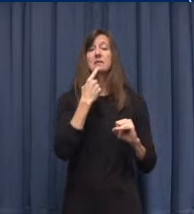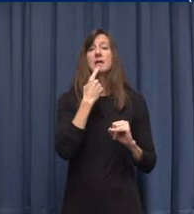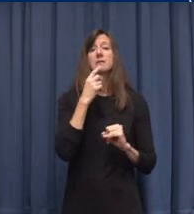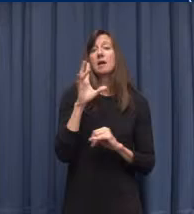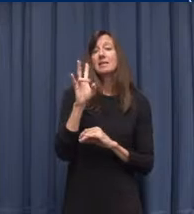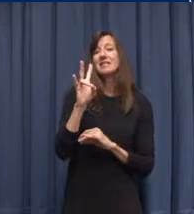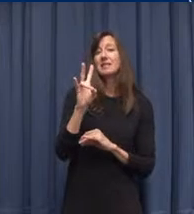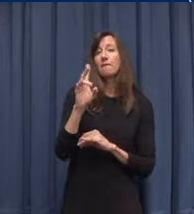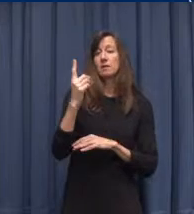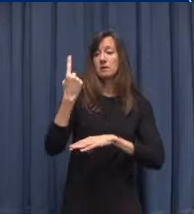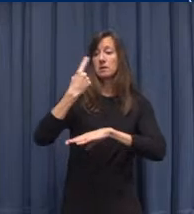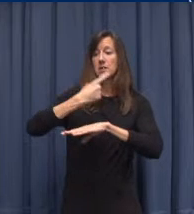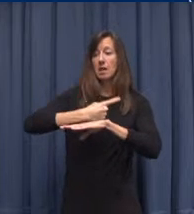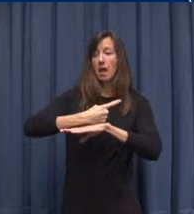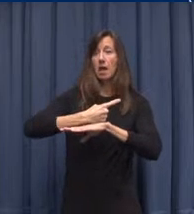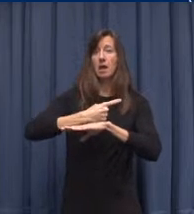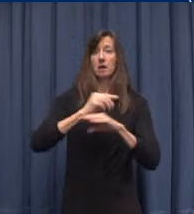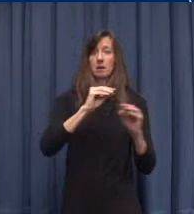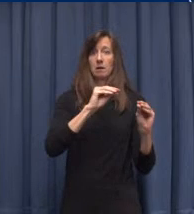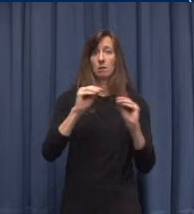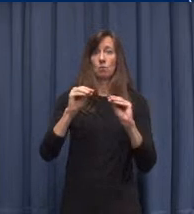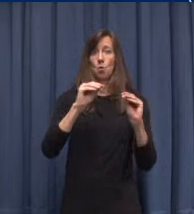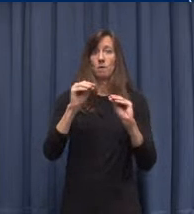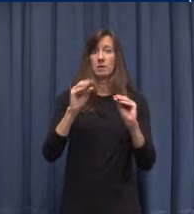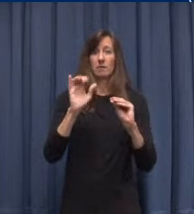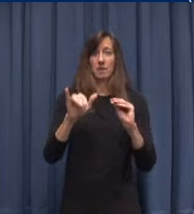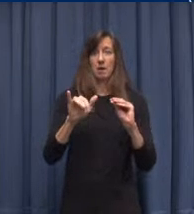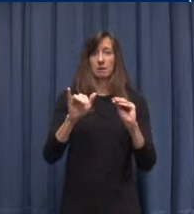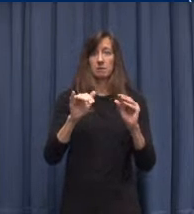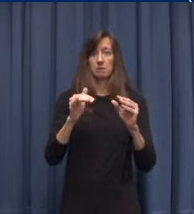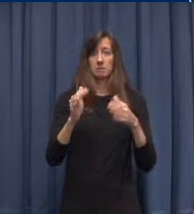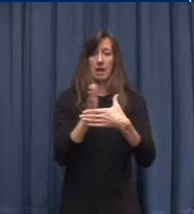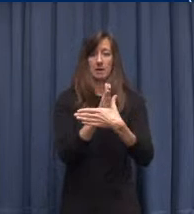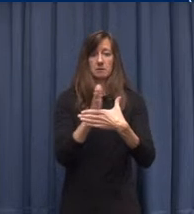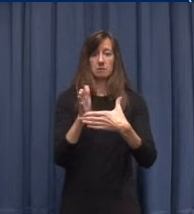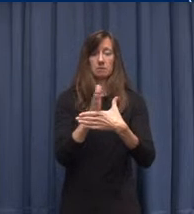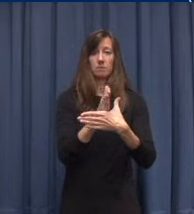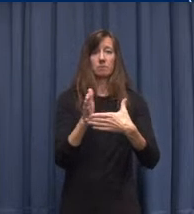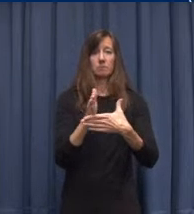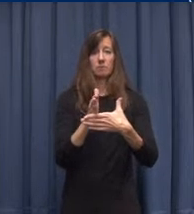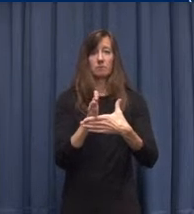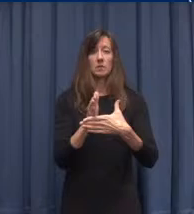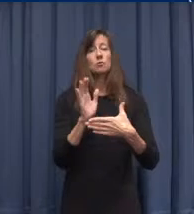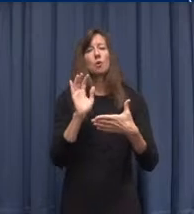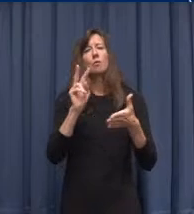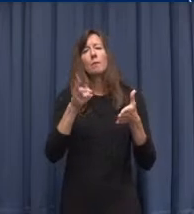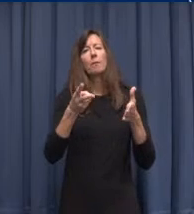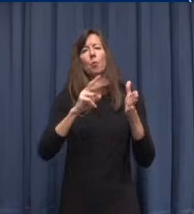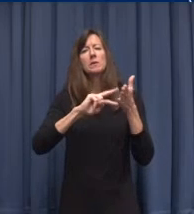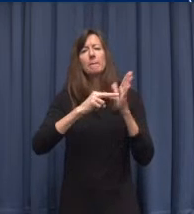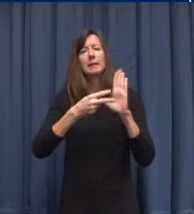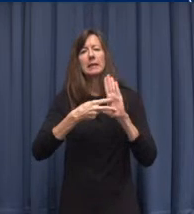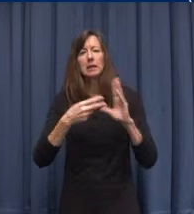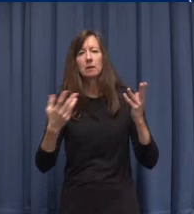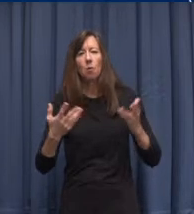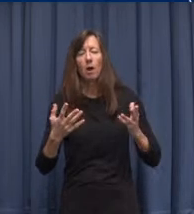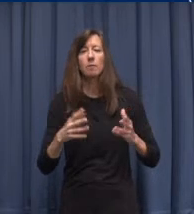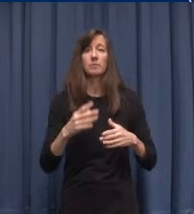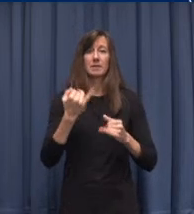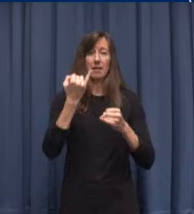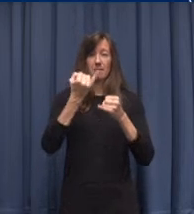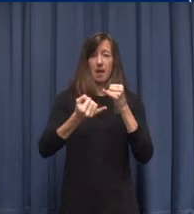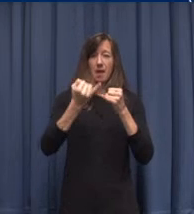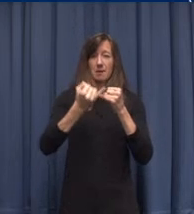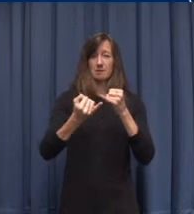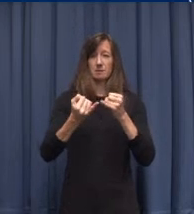average of new positives. That's the orange line. What that really means is, in the last 7 days, what's the average